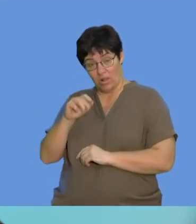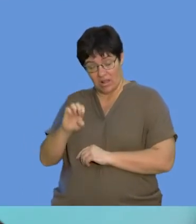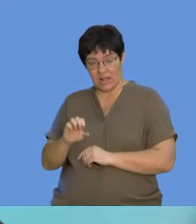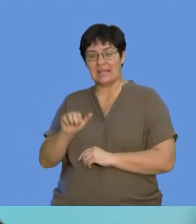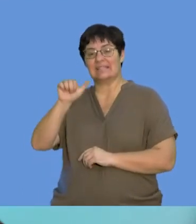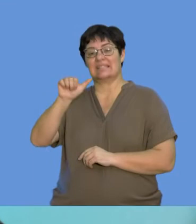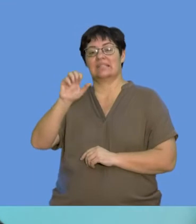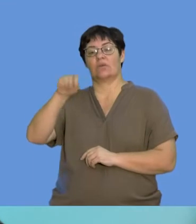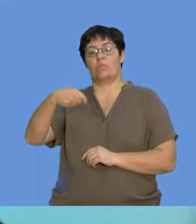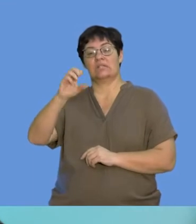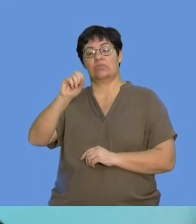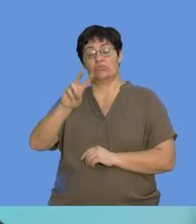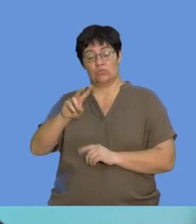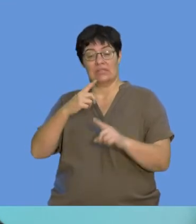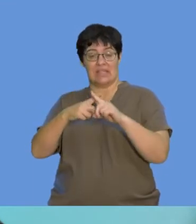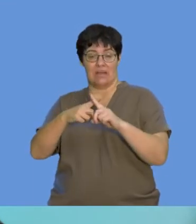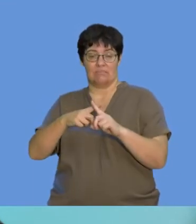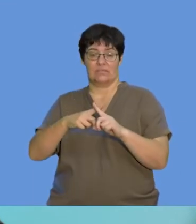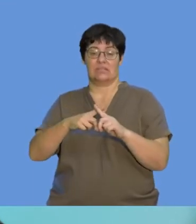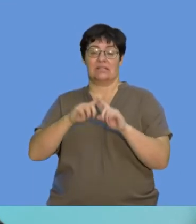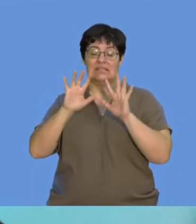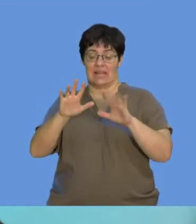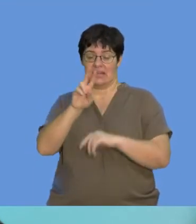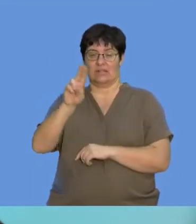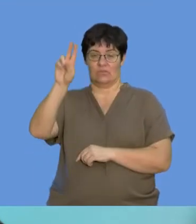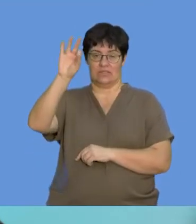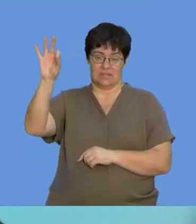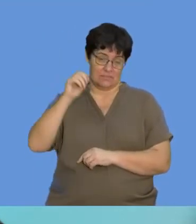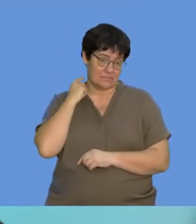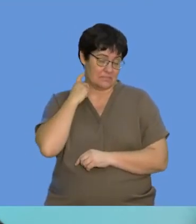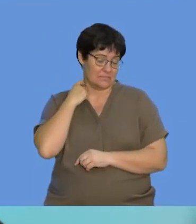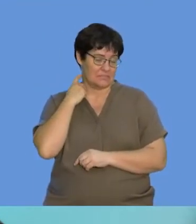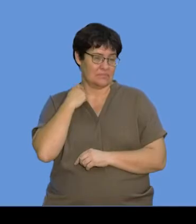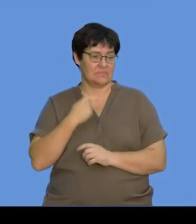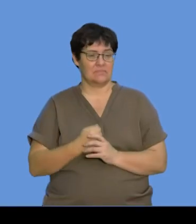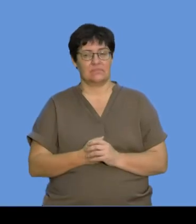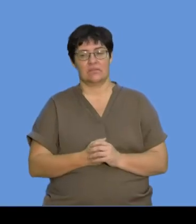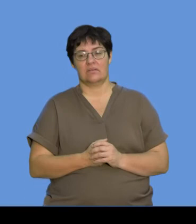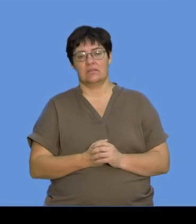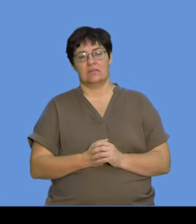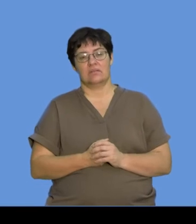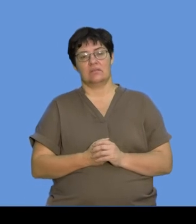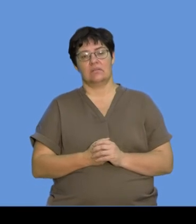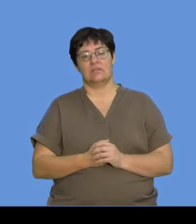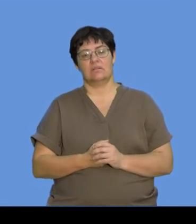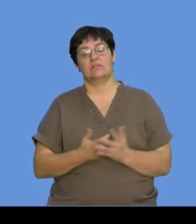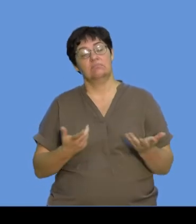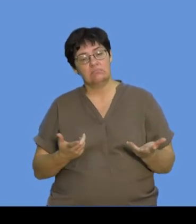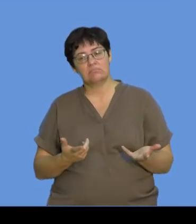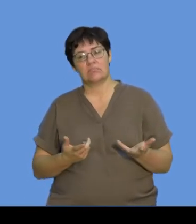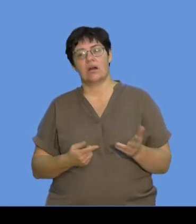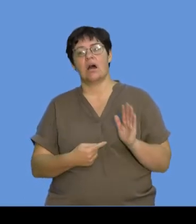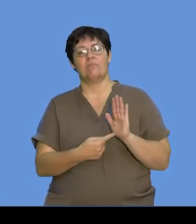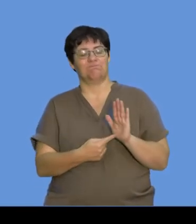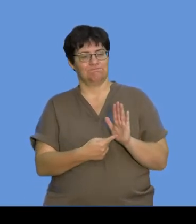is actually 6,02 times 10 exponent 23, right? Okay, and then